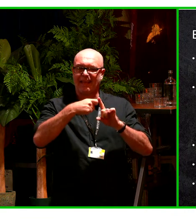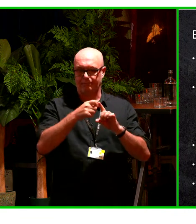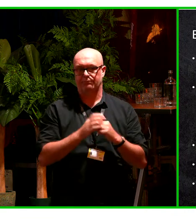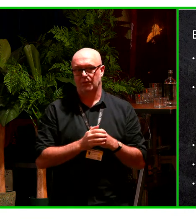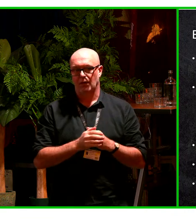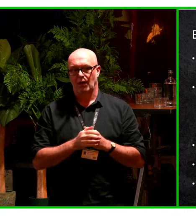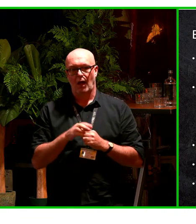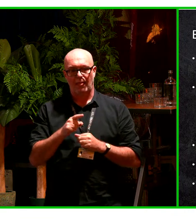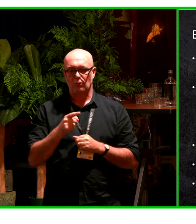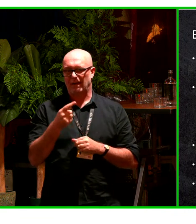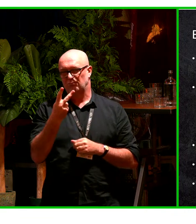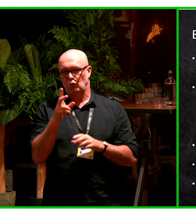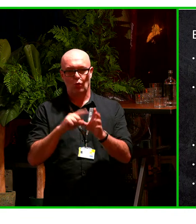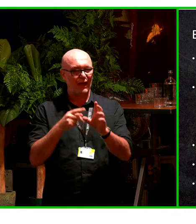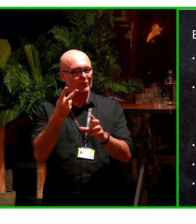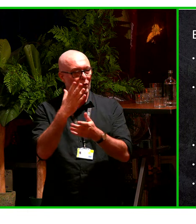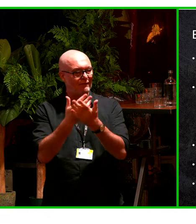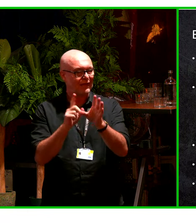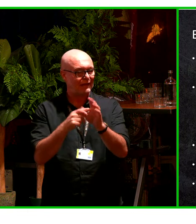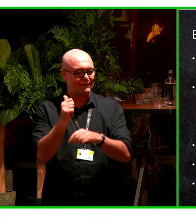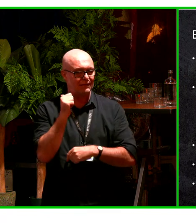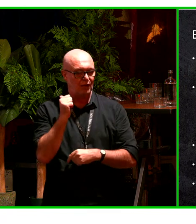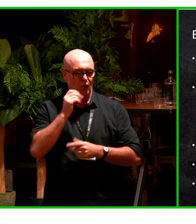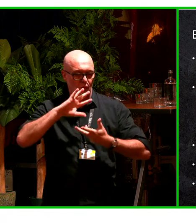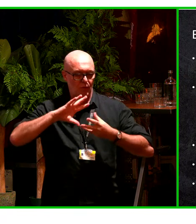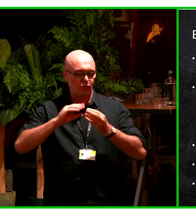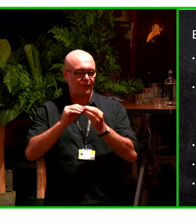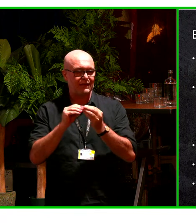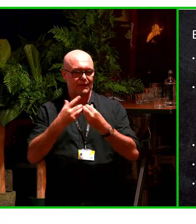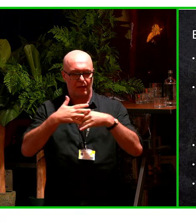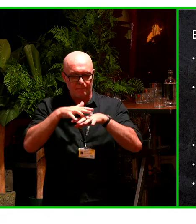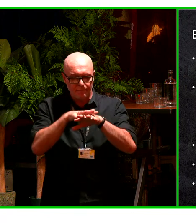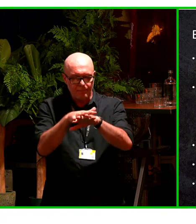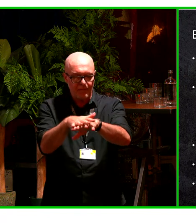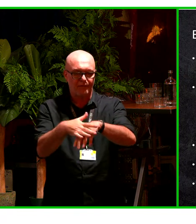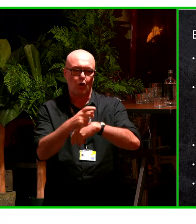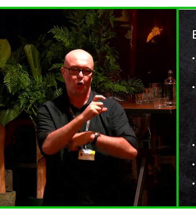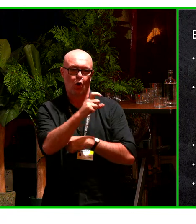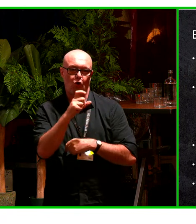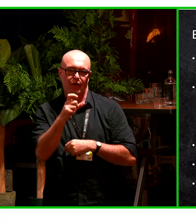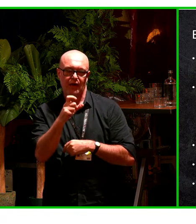ago. And we've been developing Concrete, which is a graphene-enhanced concrete.